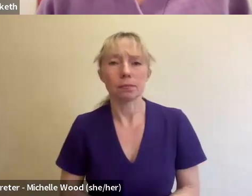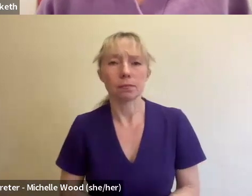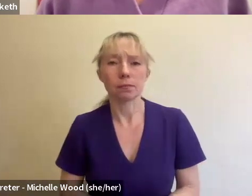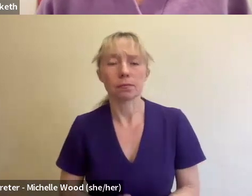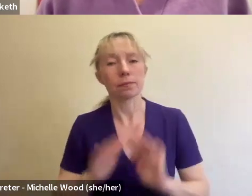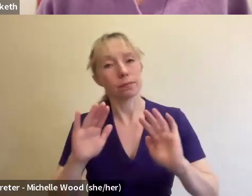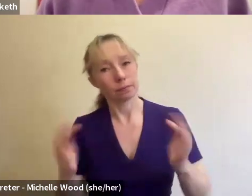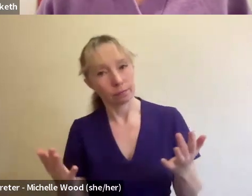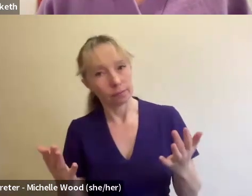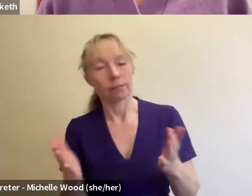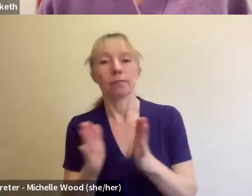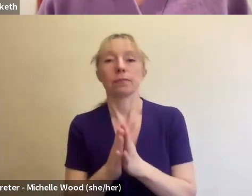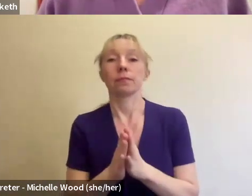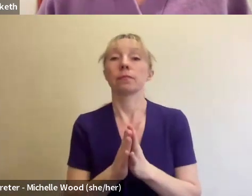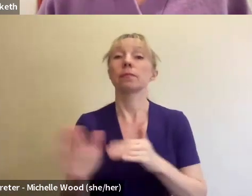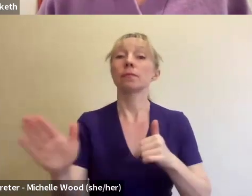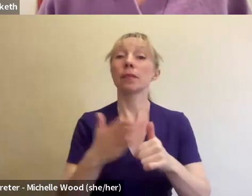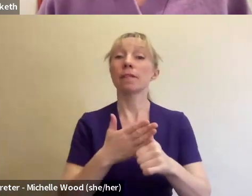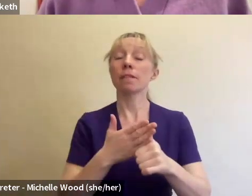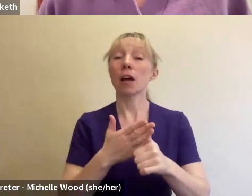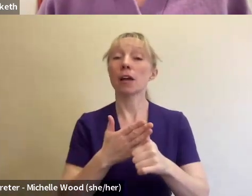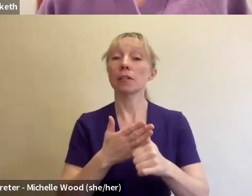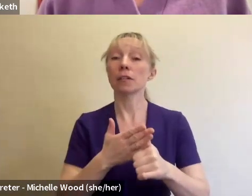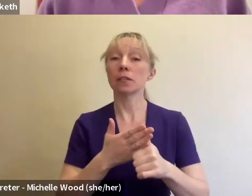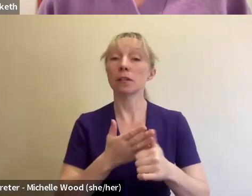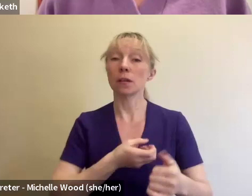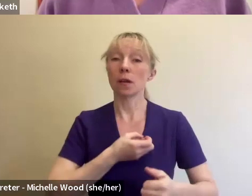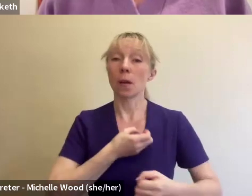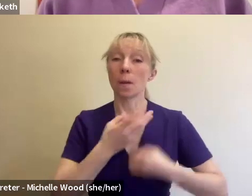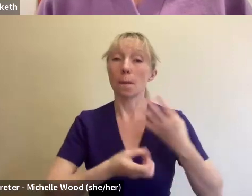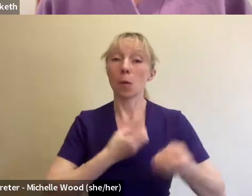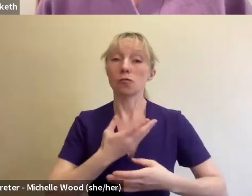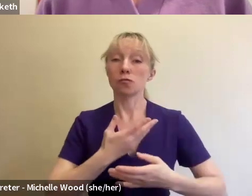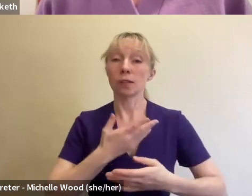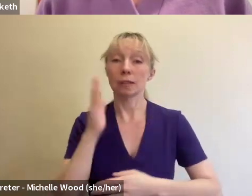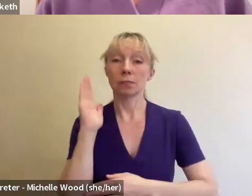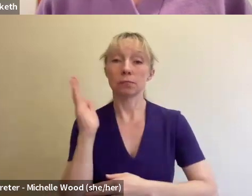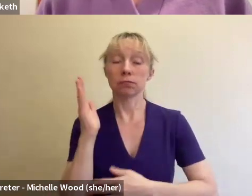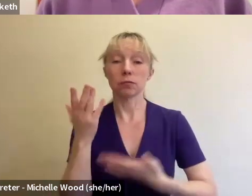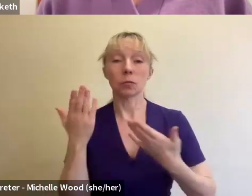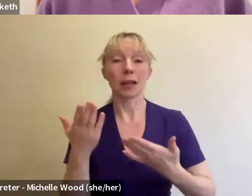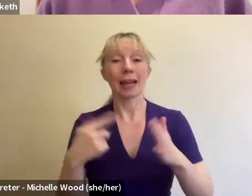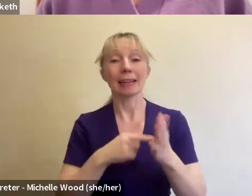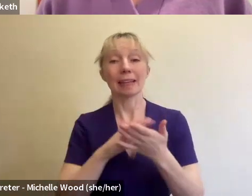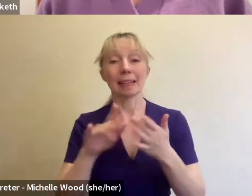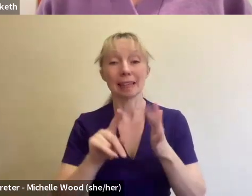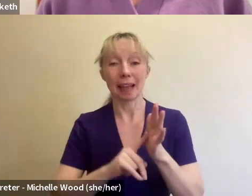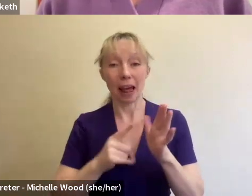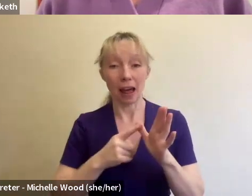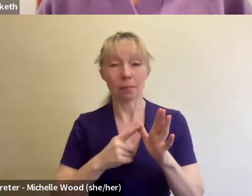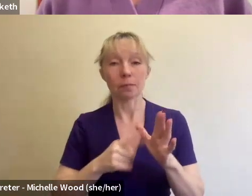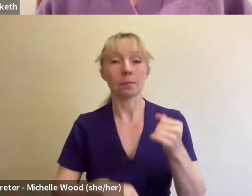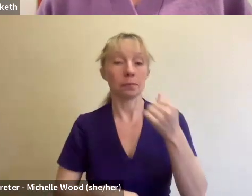So our first poet reading today is going to be Thila. And Thila